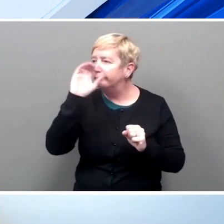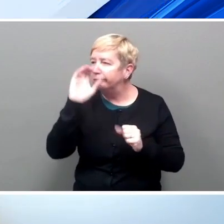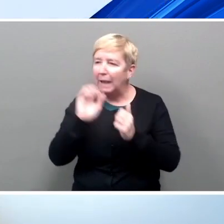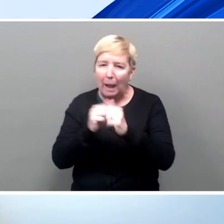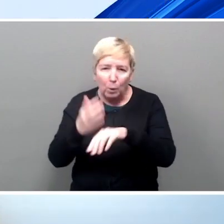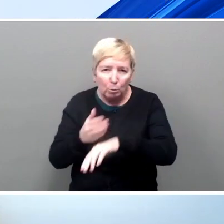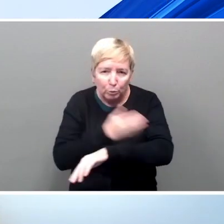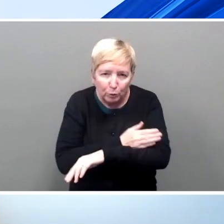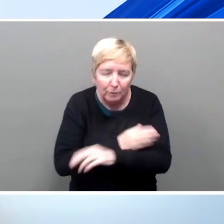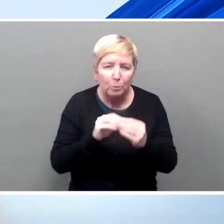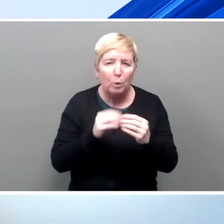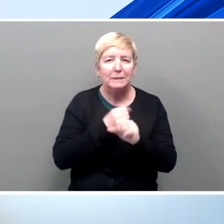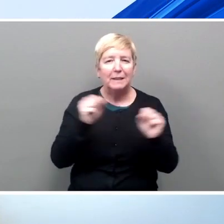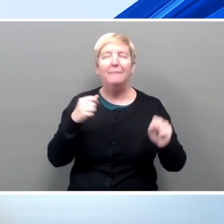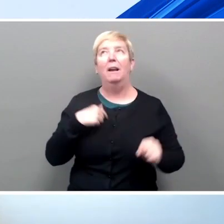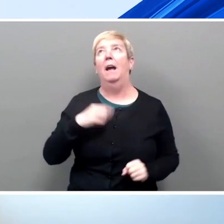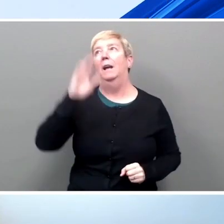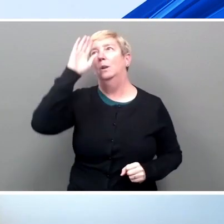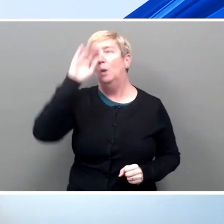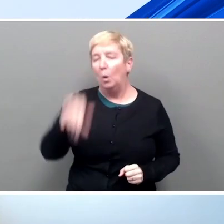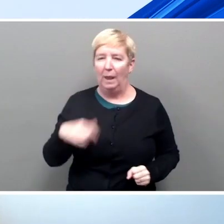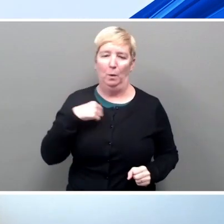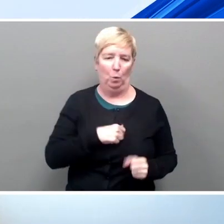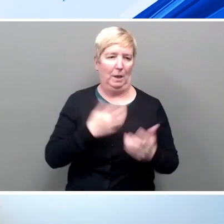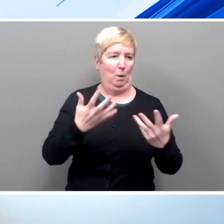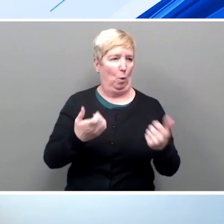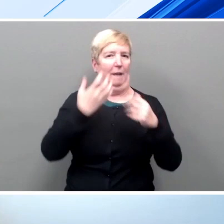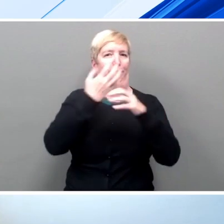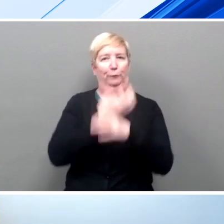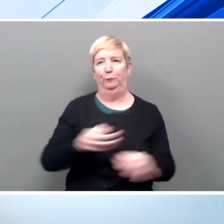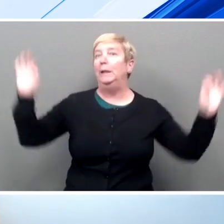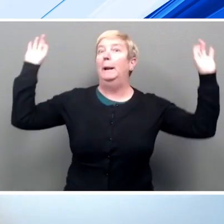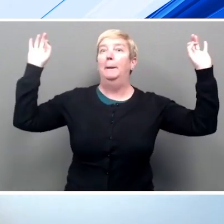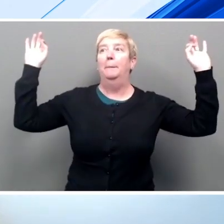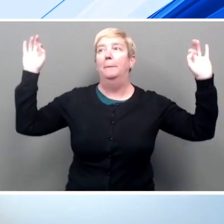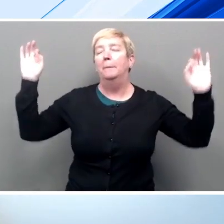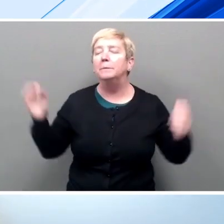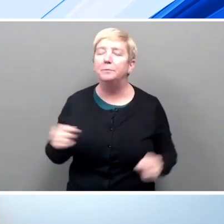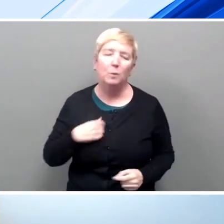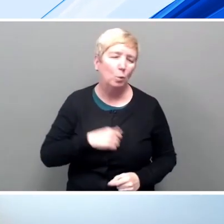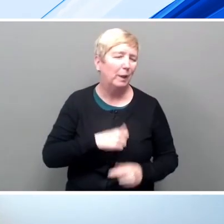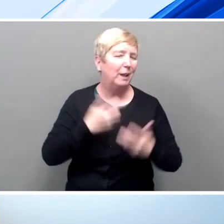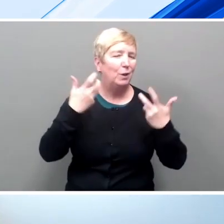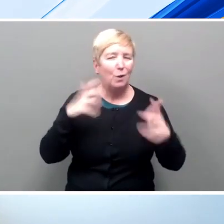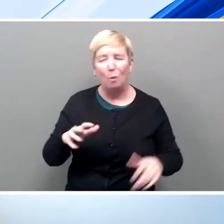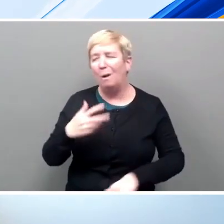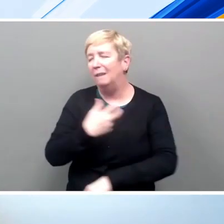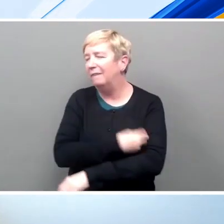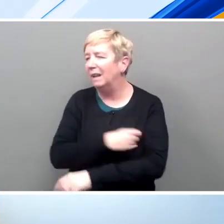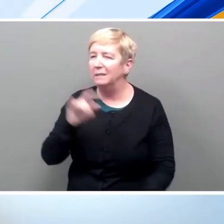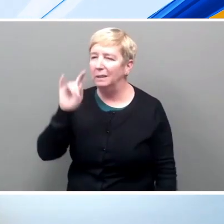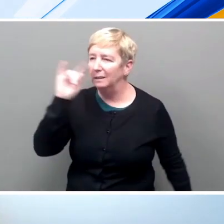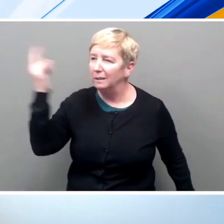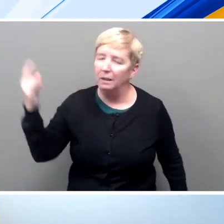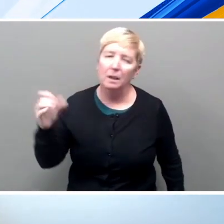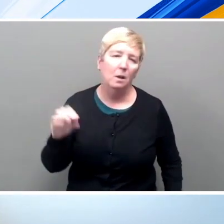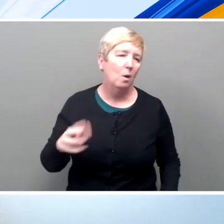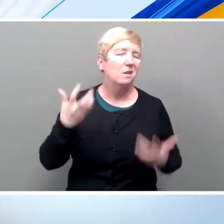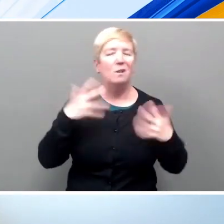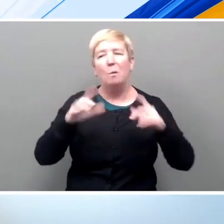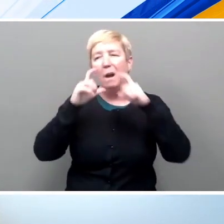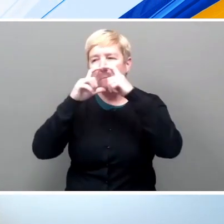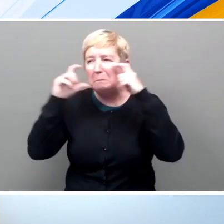others. I know that we all want to have our own personal freedoms and, don't want to be vaccinated, or don't want to wear a